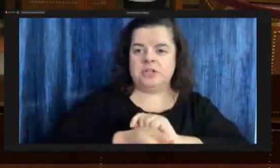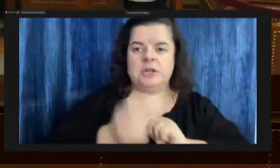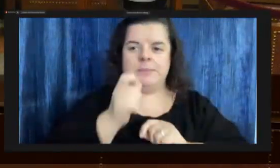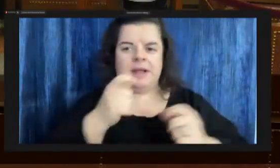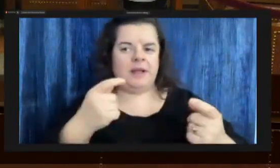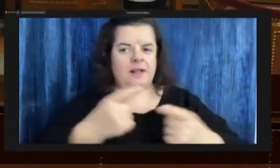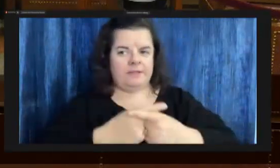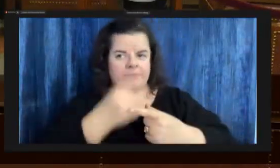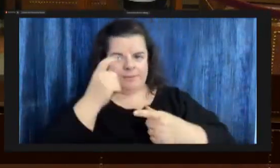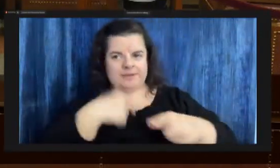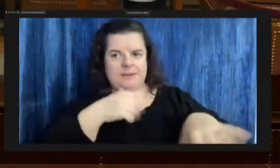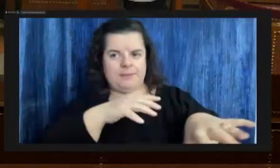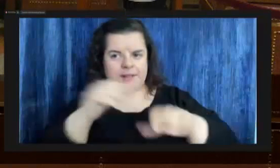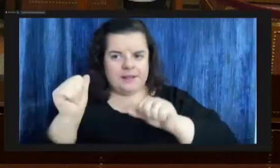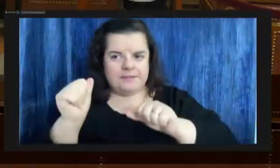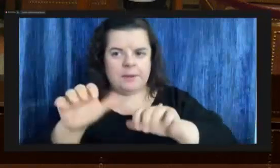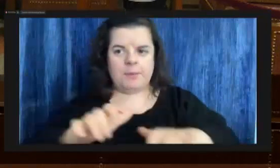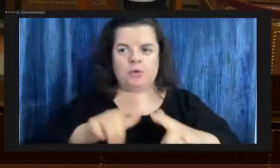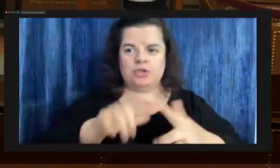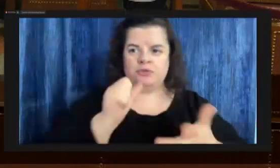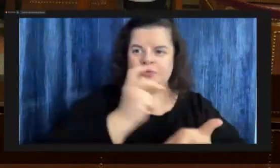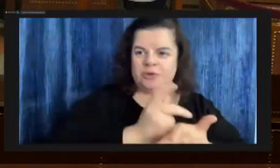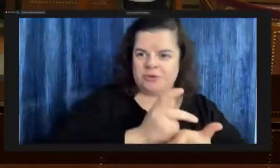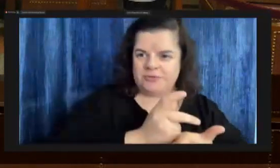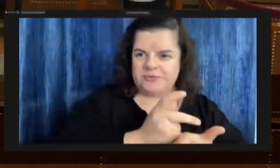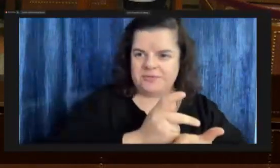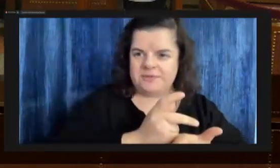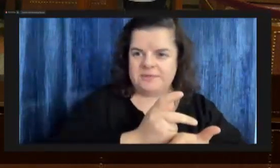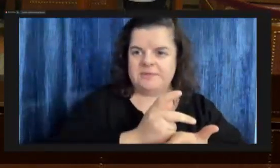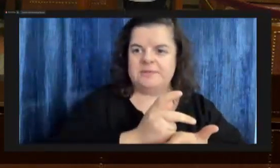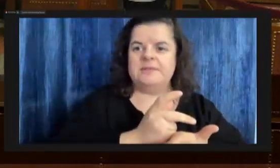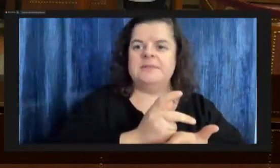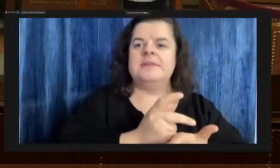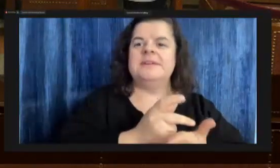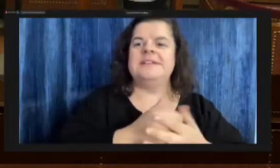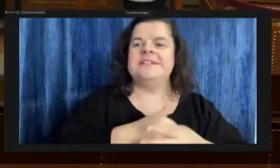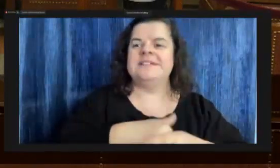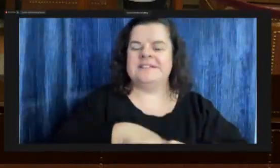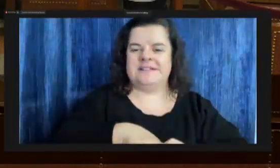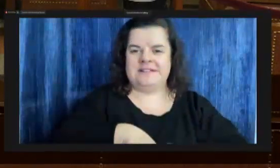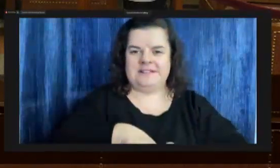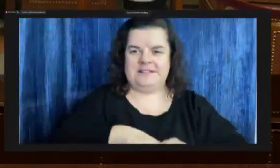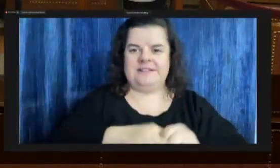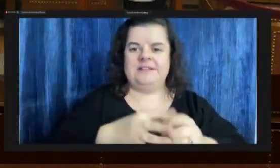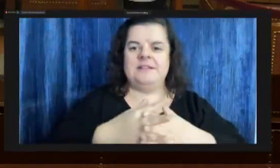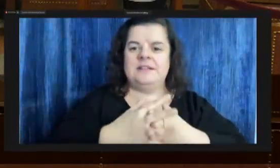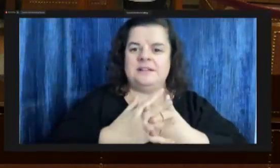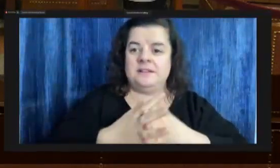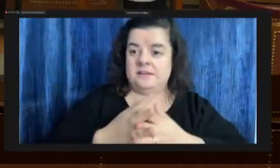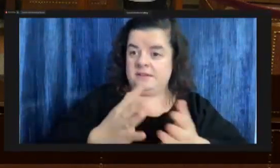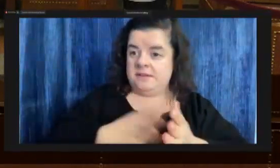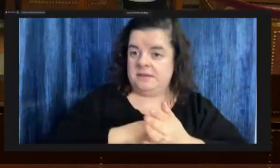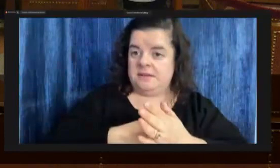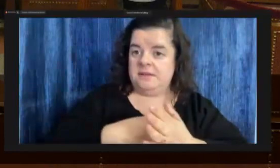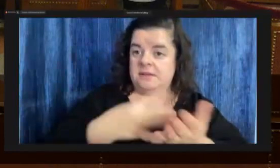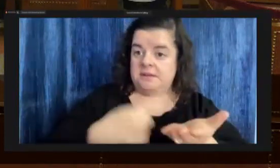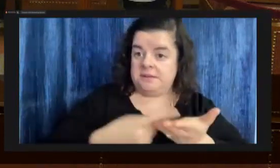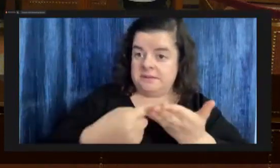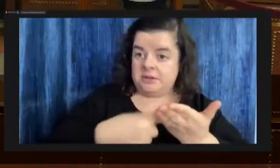leaving office. Motion to approve. Thank you. We did. We motioned. We're in discussion. Councilman